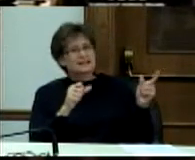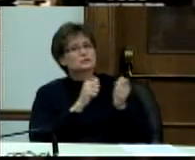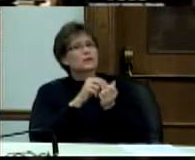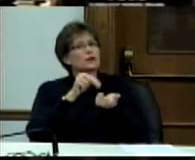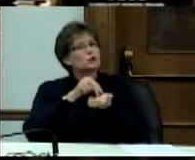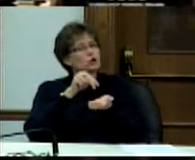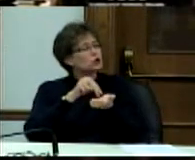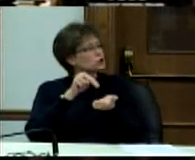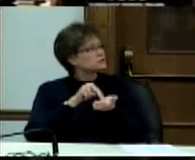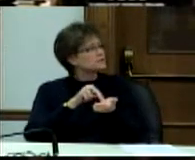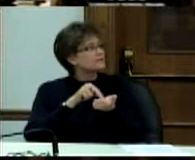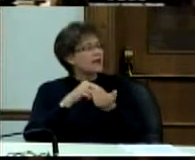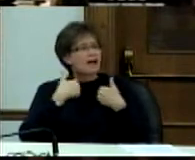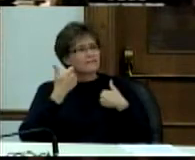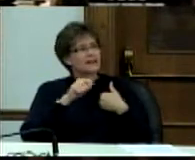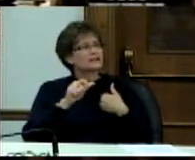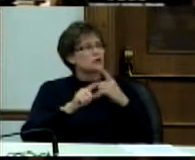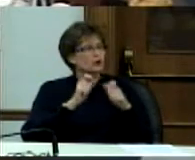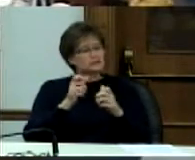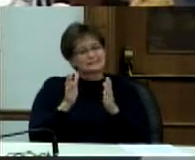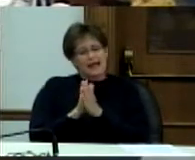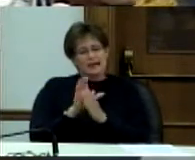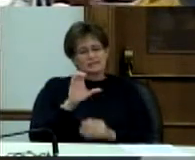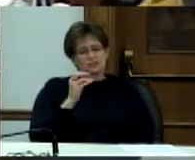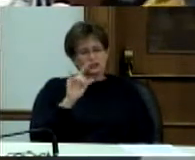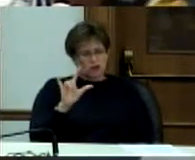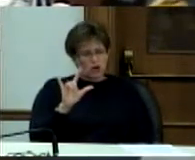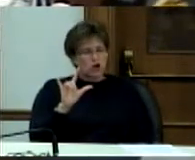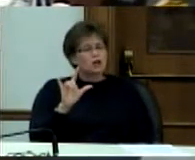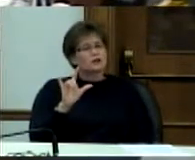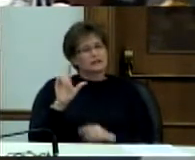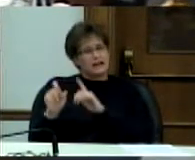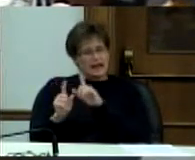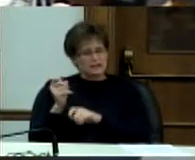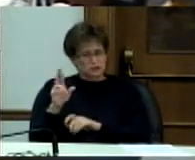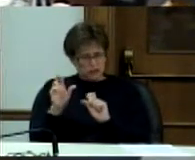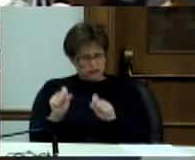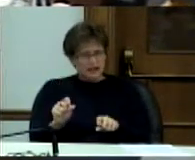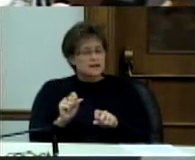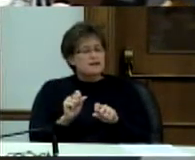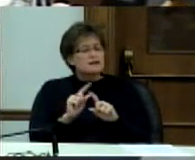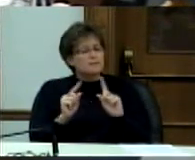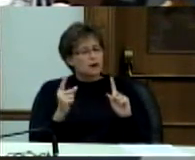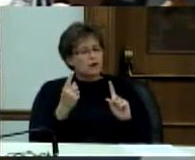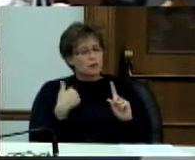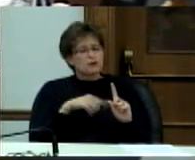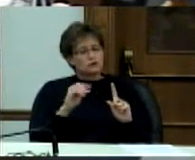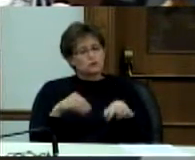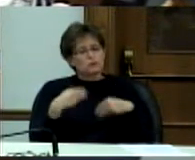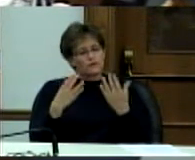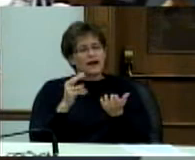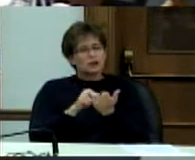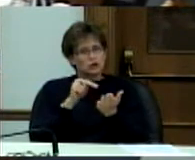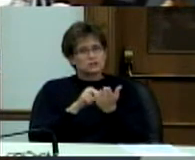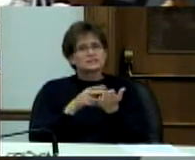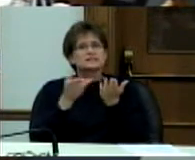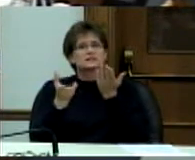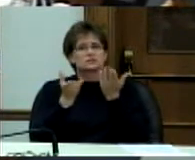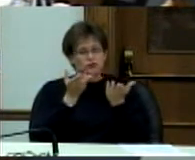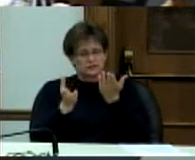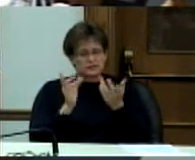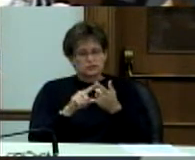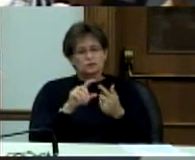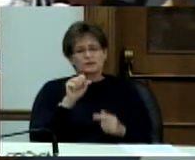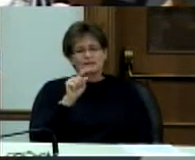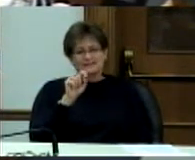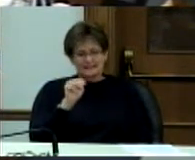is with our nurse, and again, if you have questions with Cheryl, certainly ask those questions, but we do provide a nursing service for